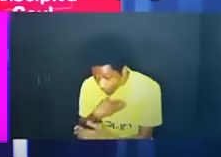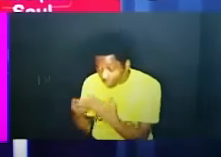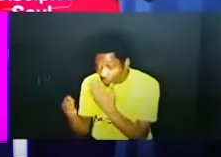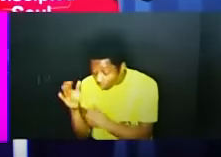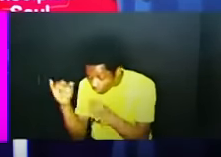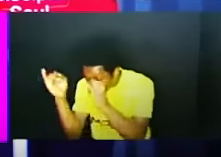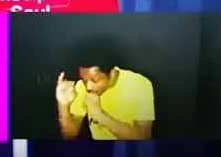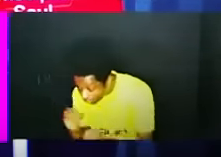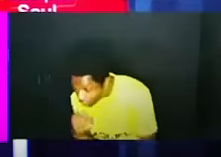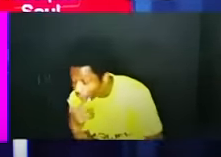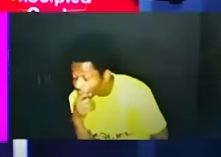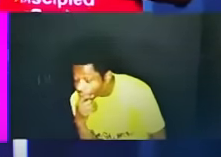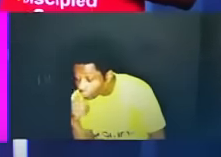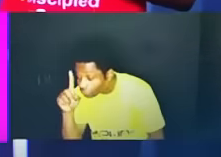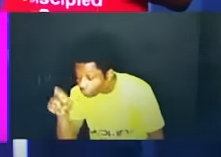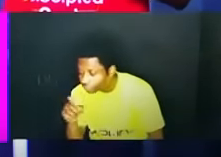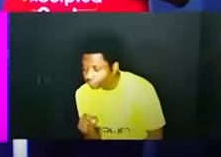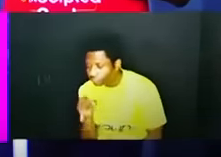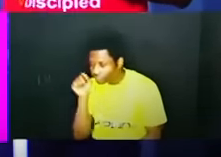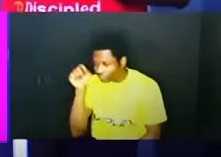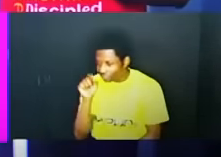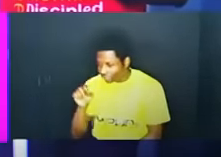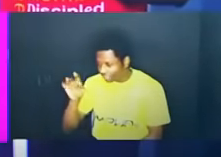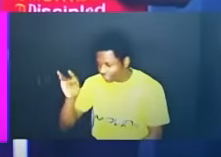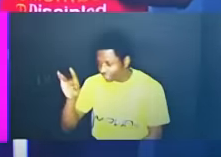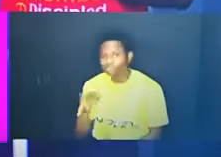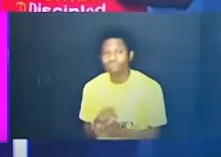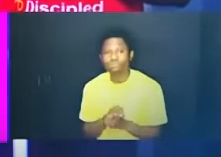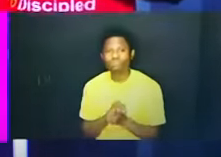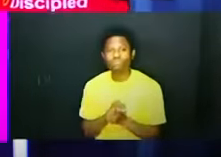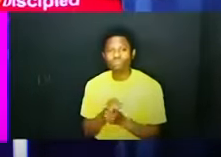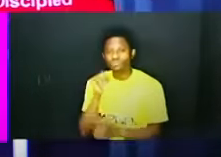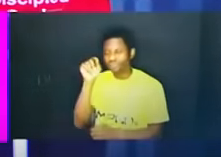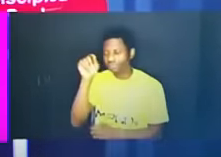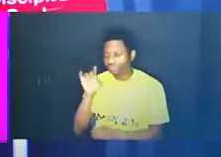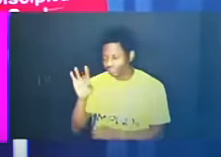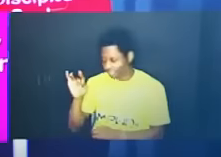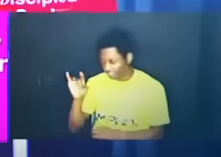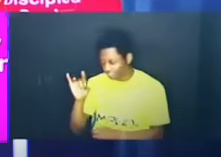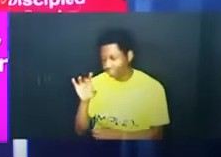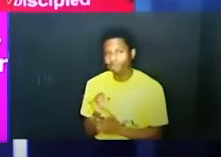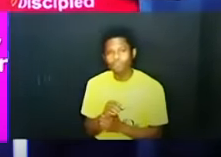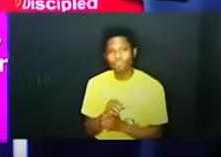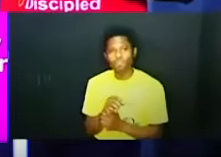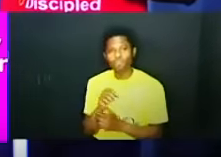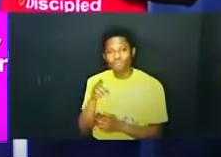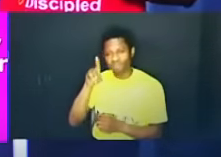hono. Verse 18. Yeah, you watch. Verse 18, same chapter.